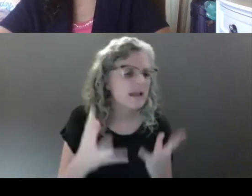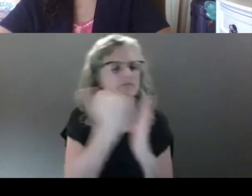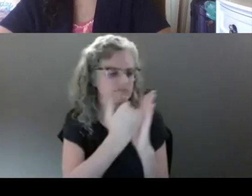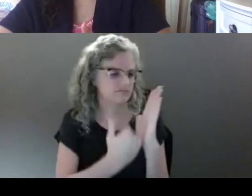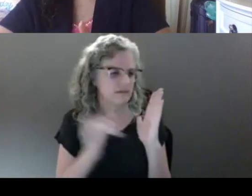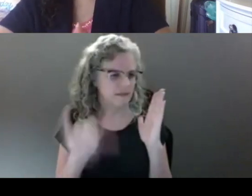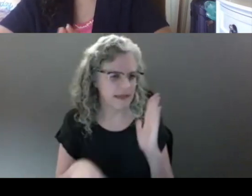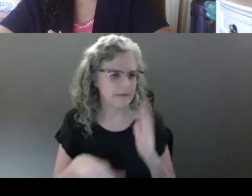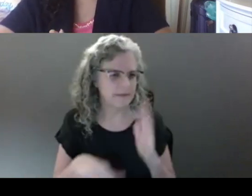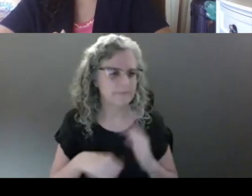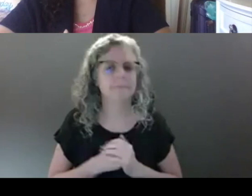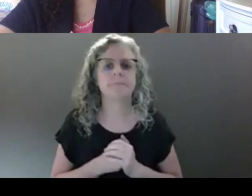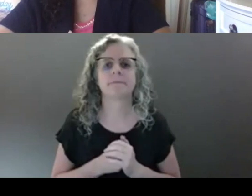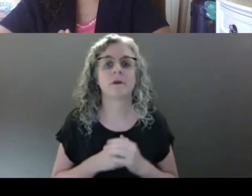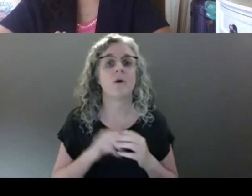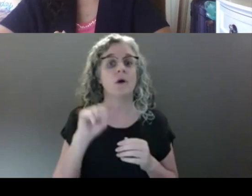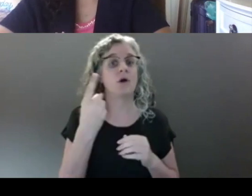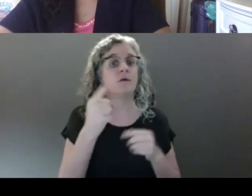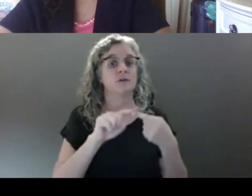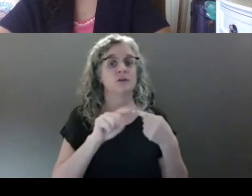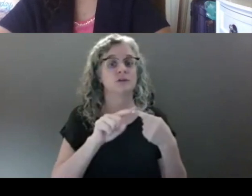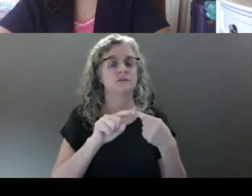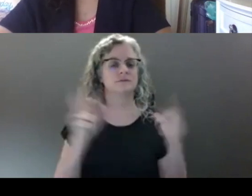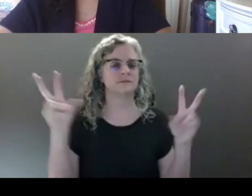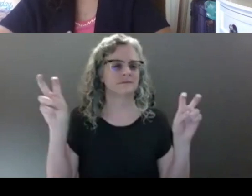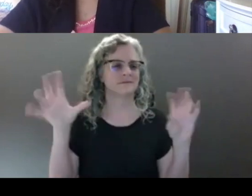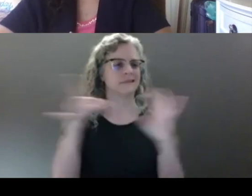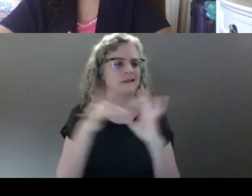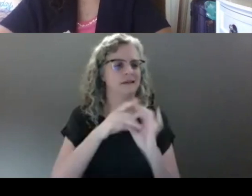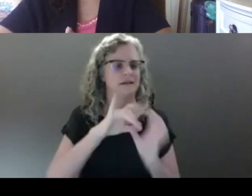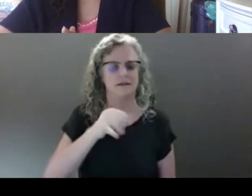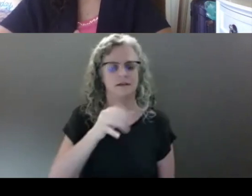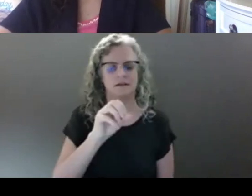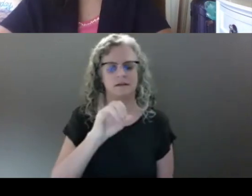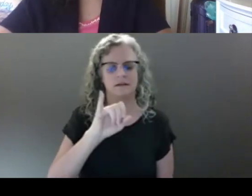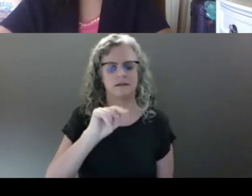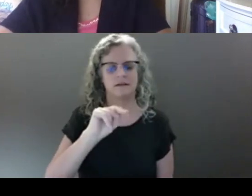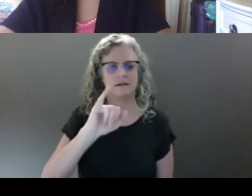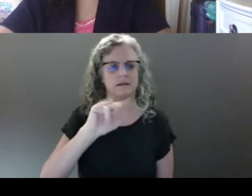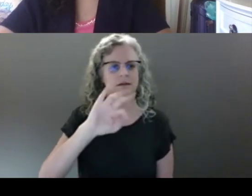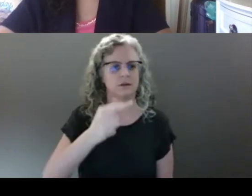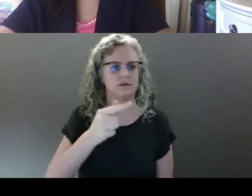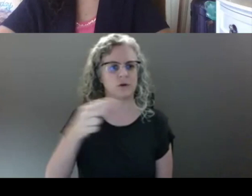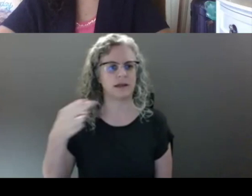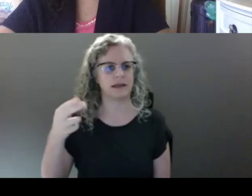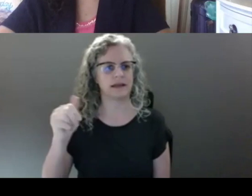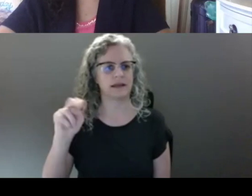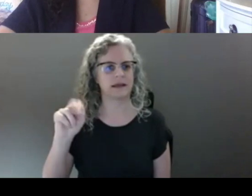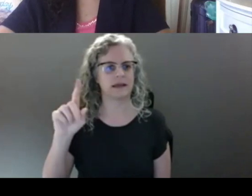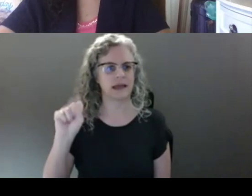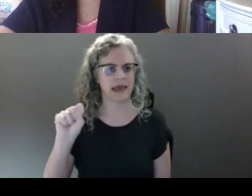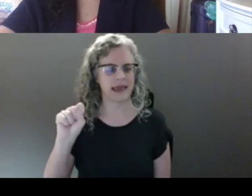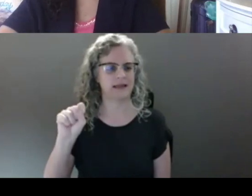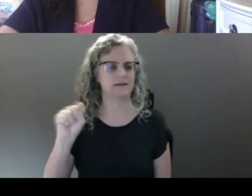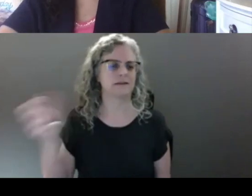the Joining Hands. It's something that is through the National Clearinghouse on Disability and